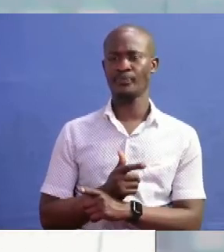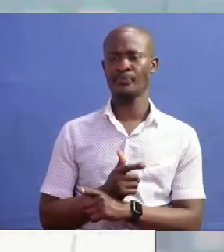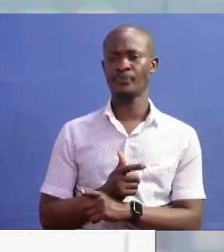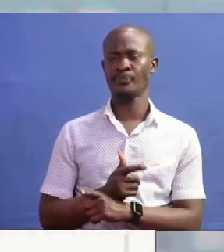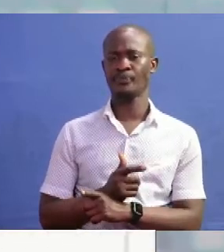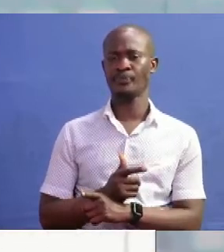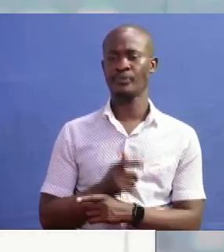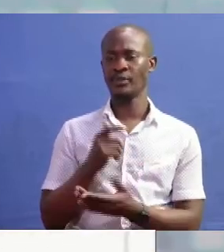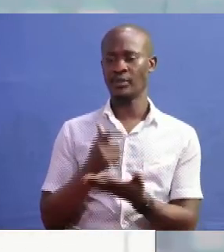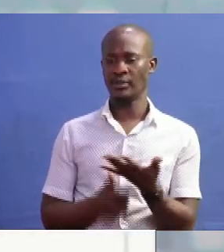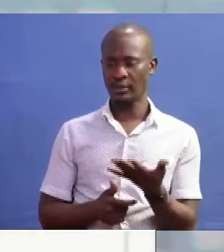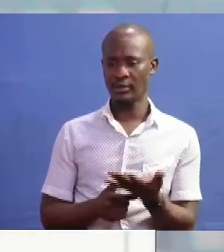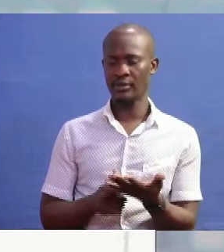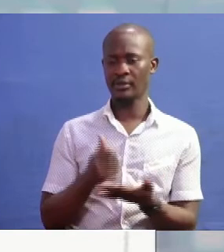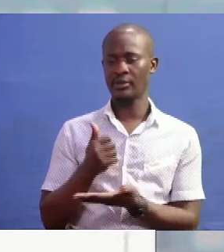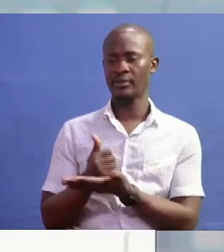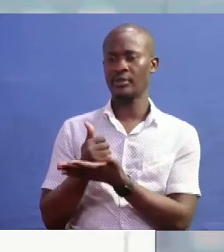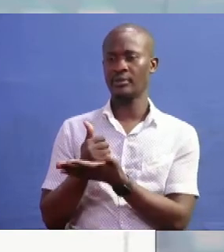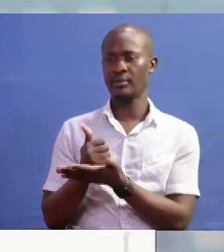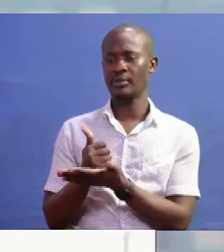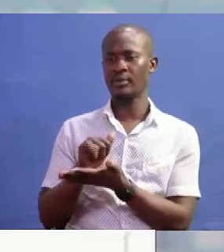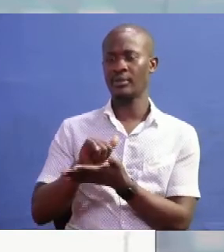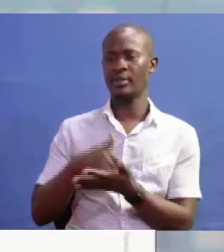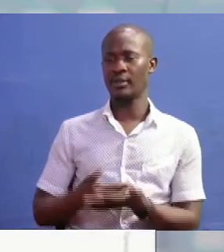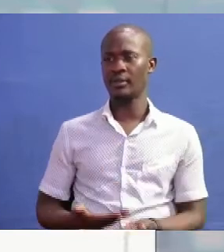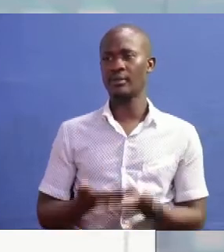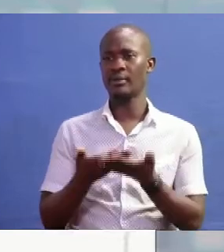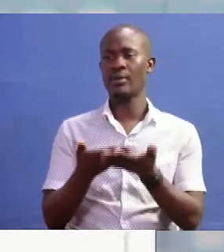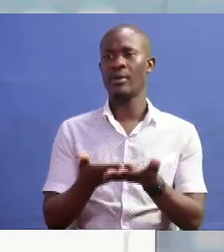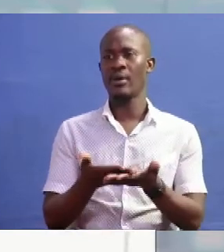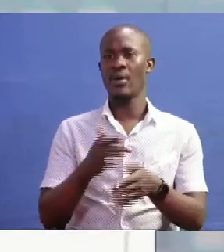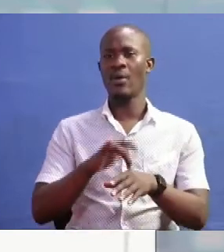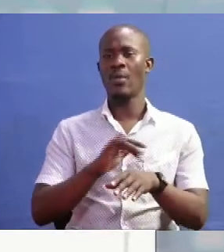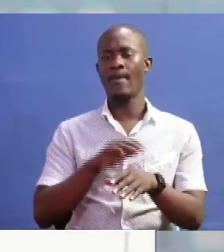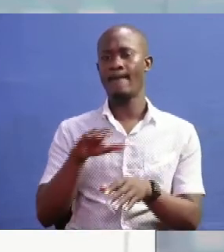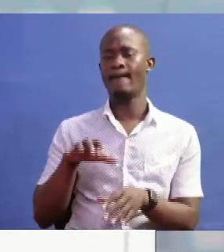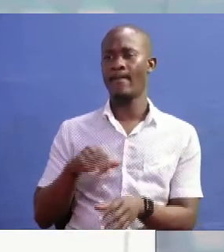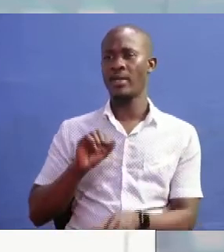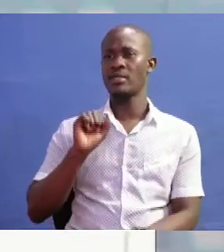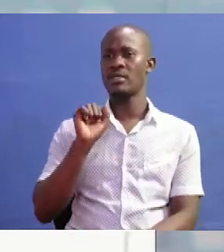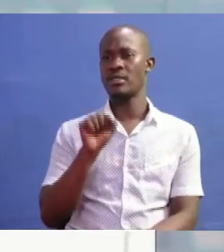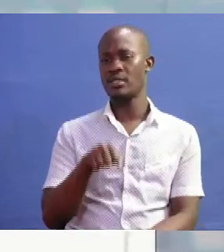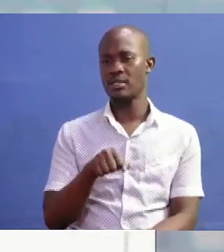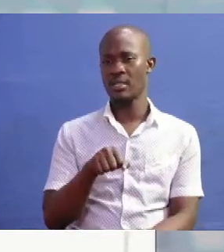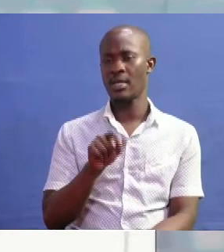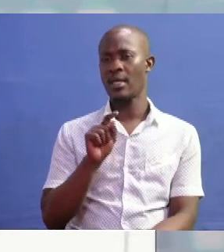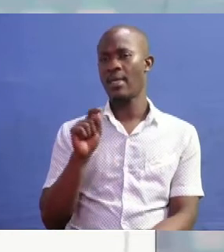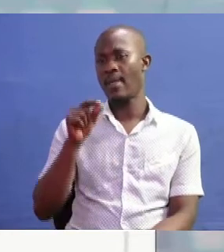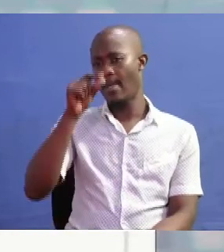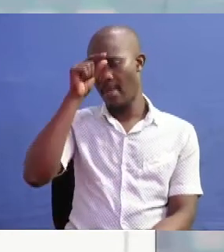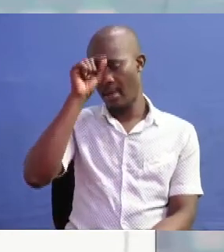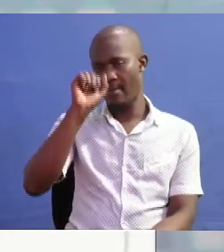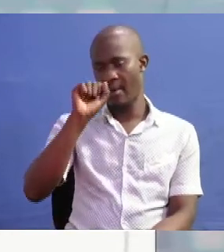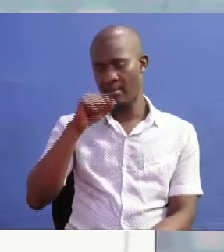different tax incentives that are offered on the markets, yes, the government is able